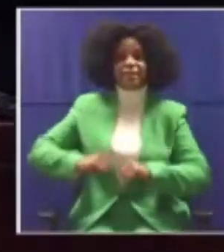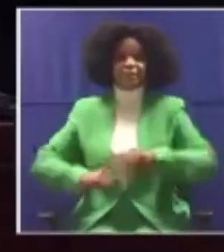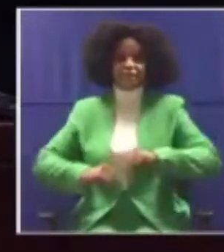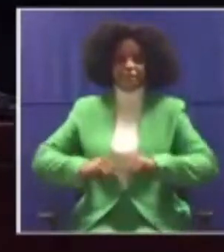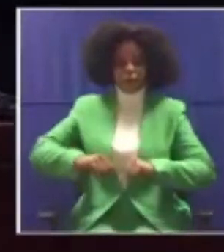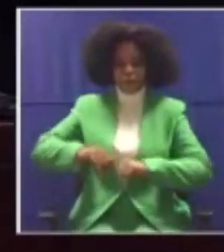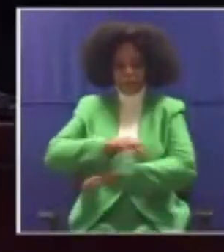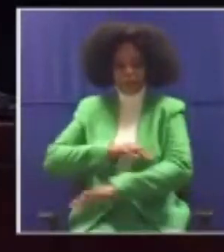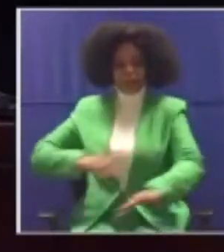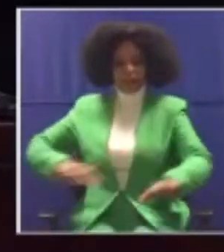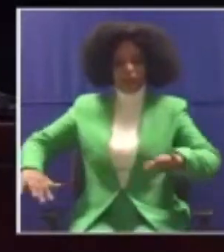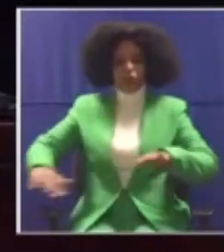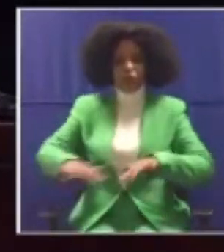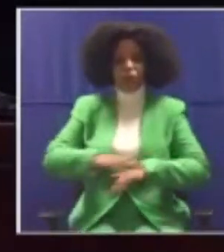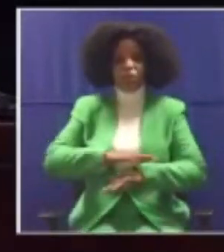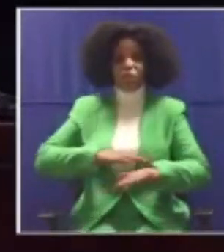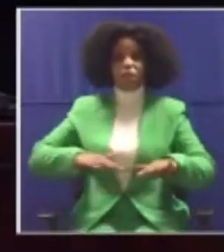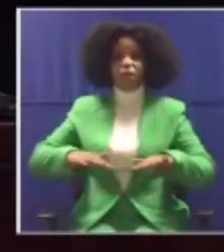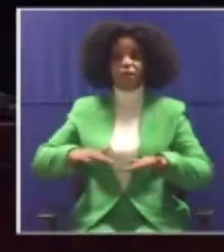because we have